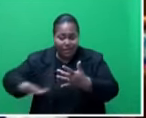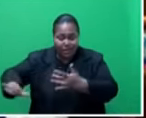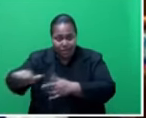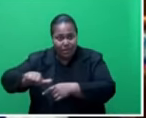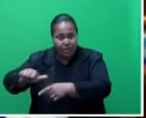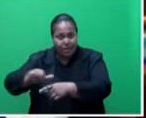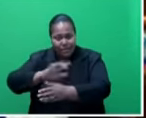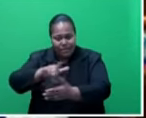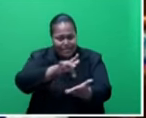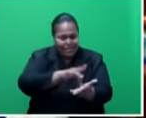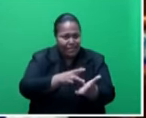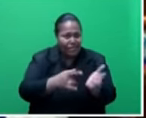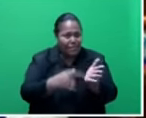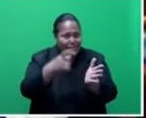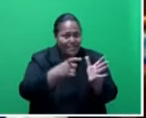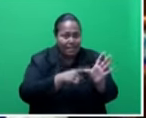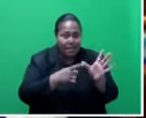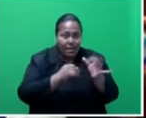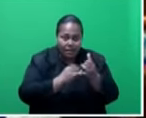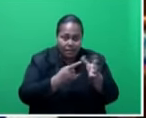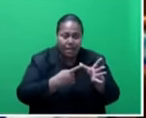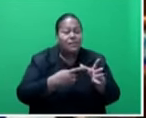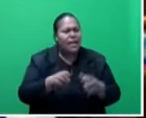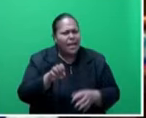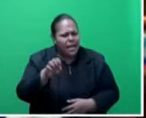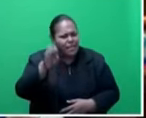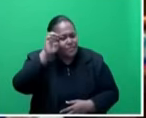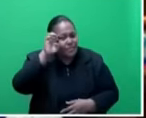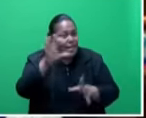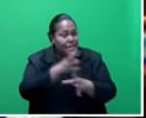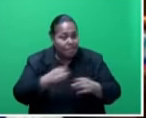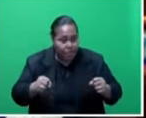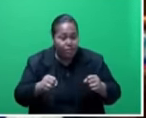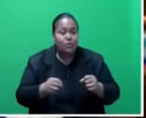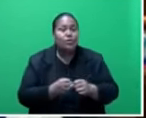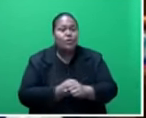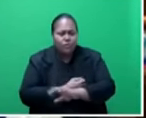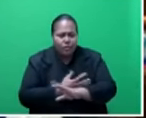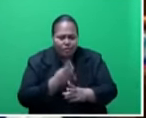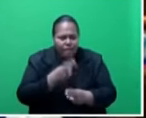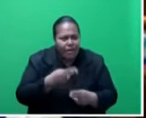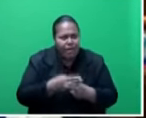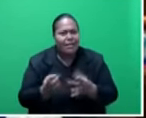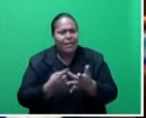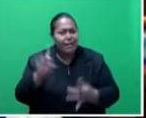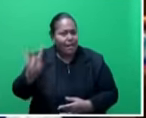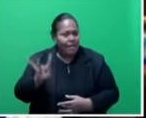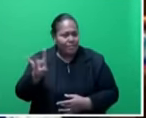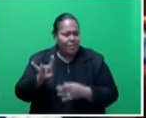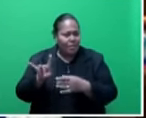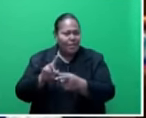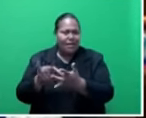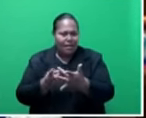rapid analysis and identification of estimated damages that occurred to crop, livestock infrastructure such as fencing and livestock